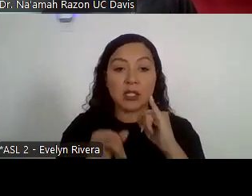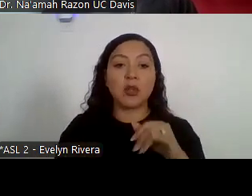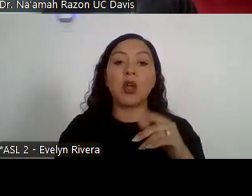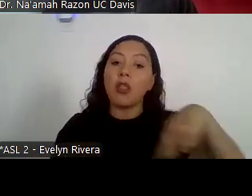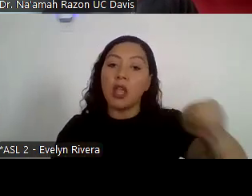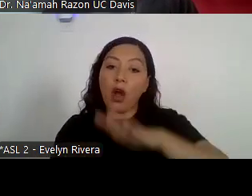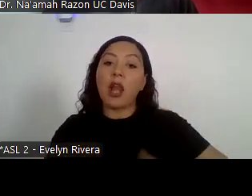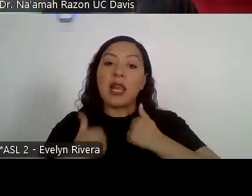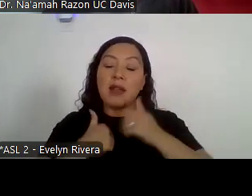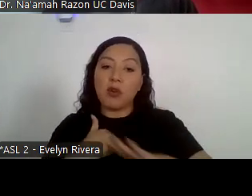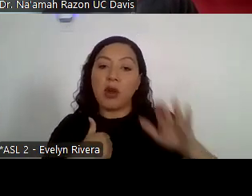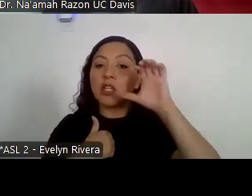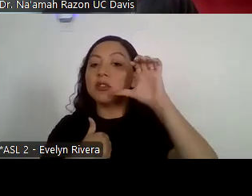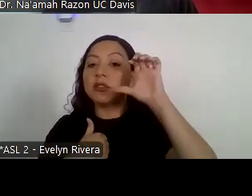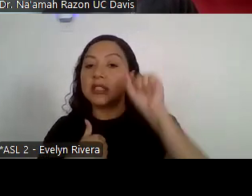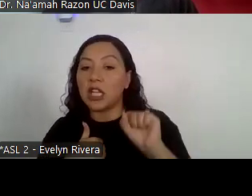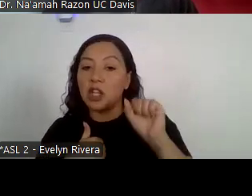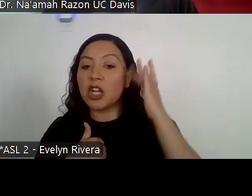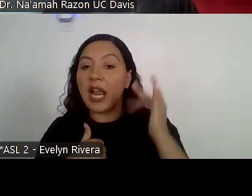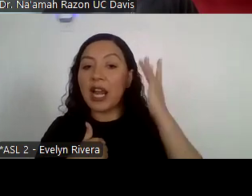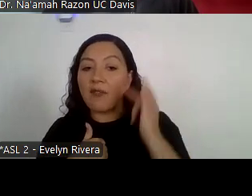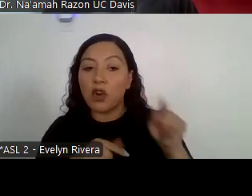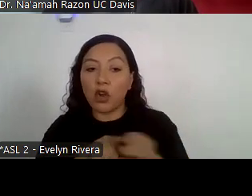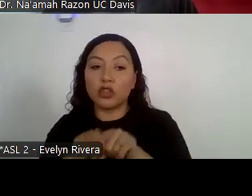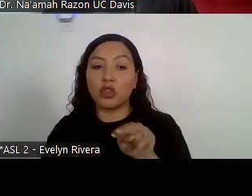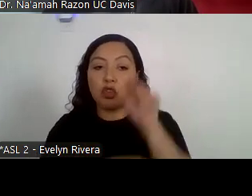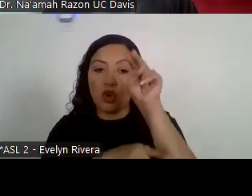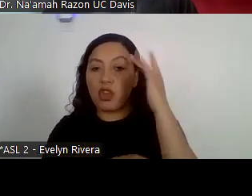the Central Valley in Sacramento, and Northern California.